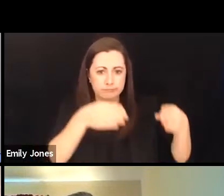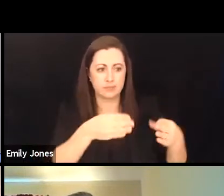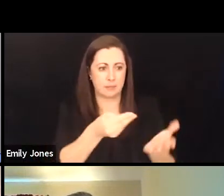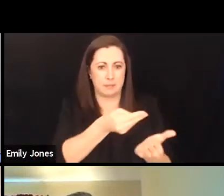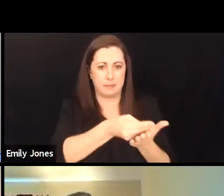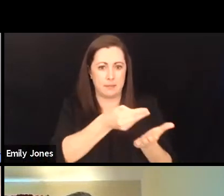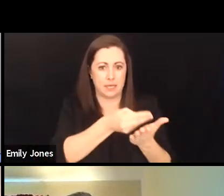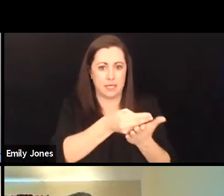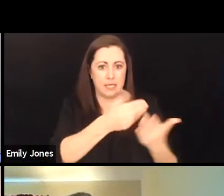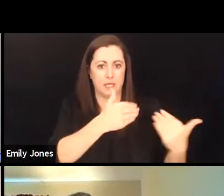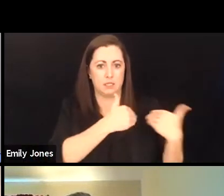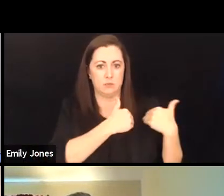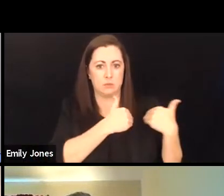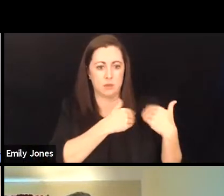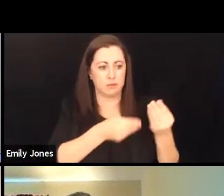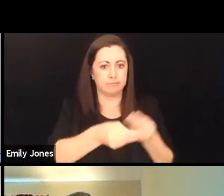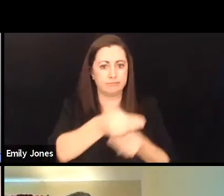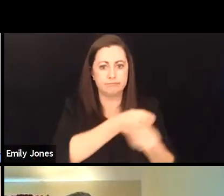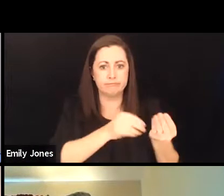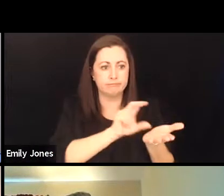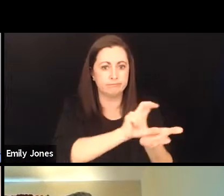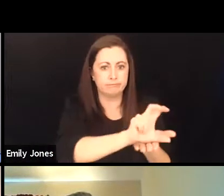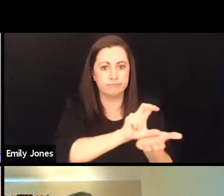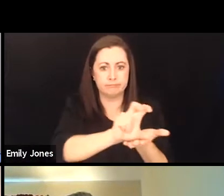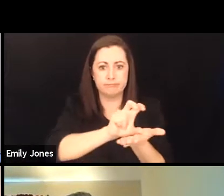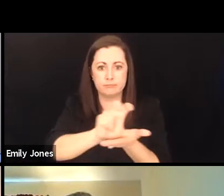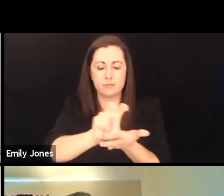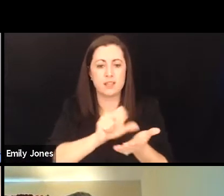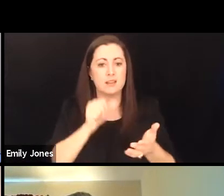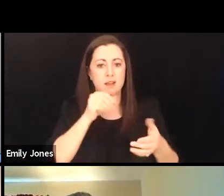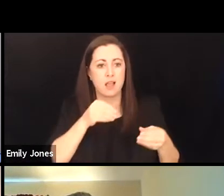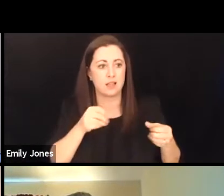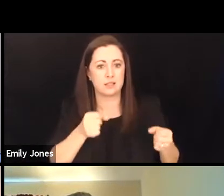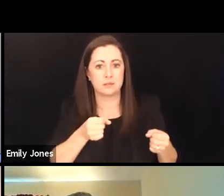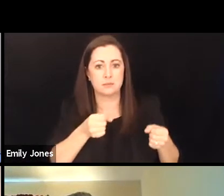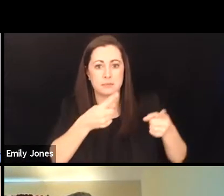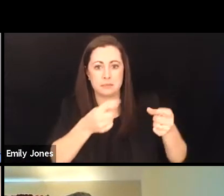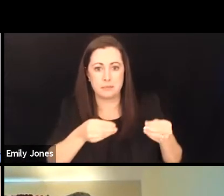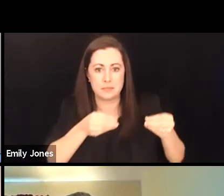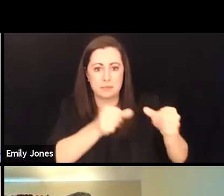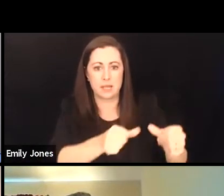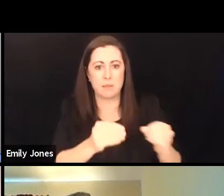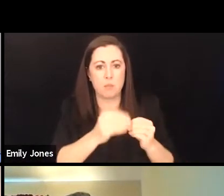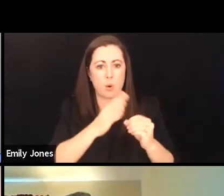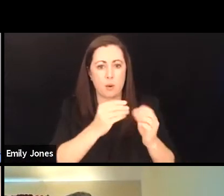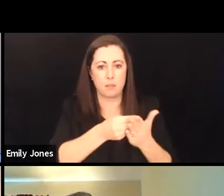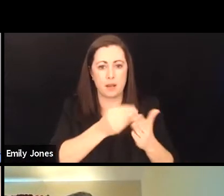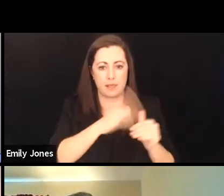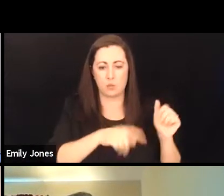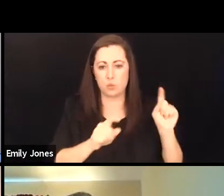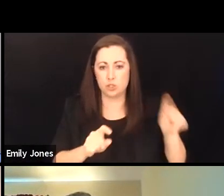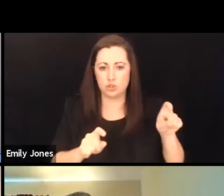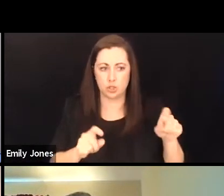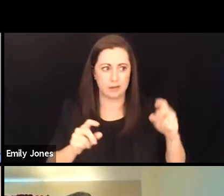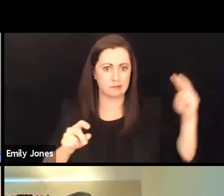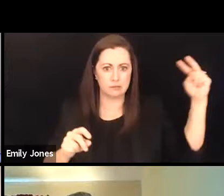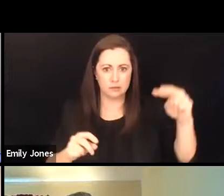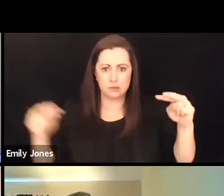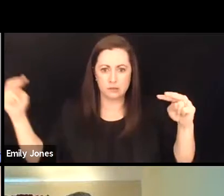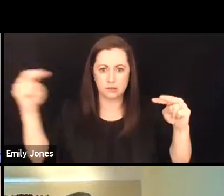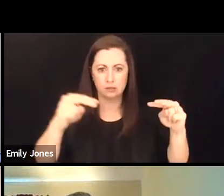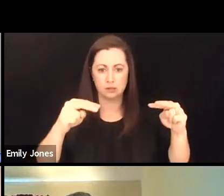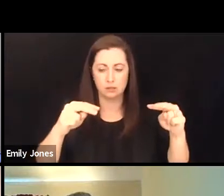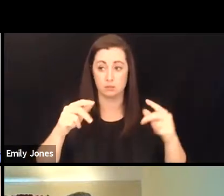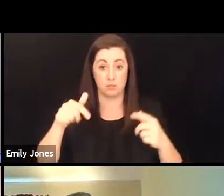fiscal responsibility and making sure that we don't spend more money than we need to. Well, this does that as well. This